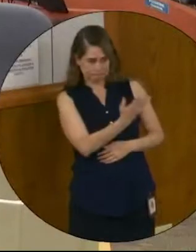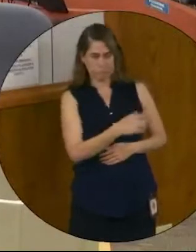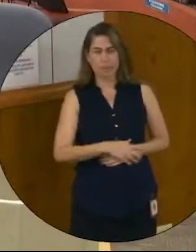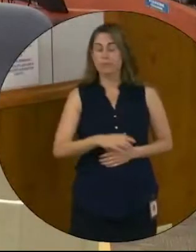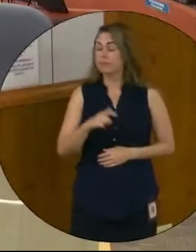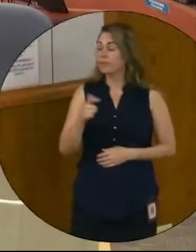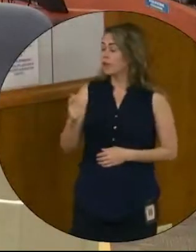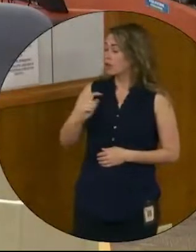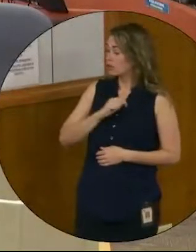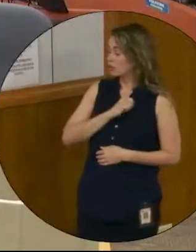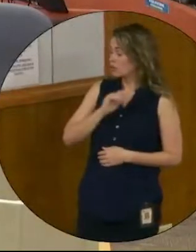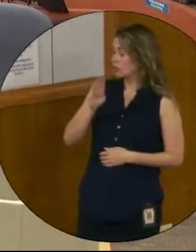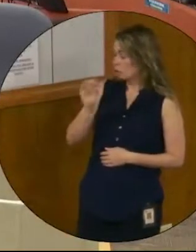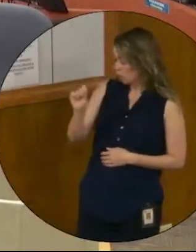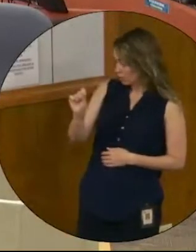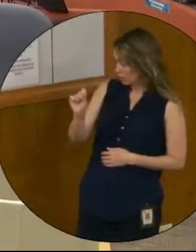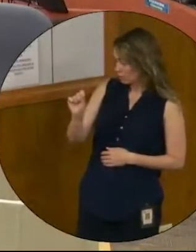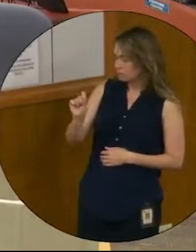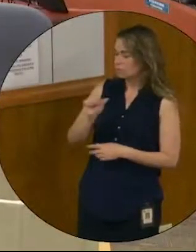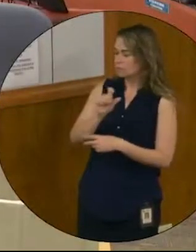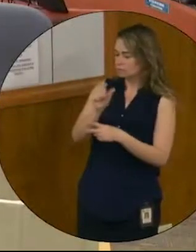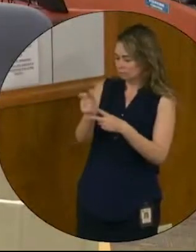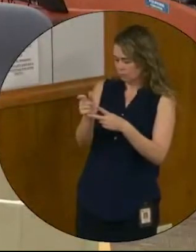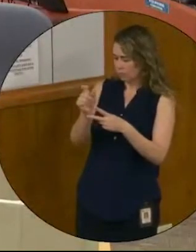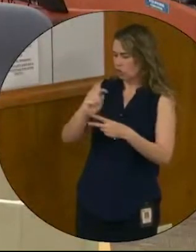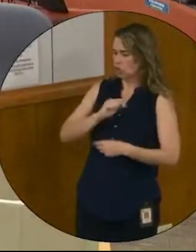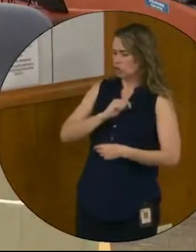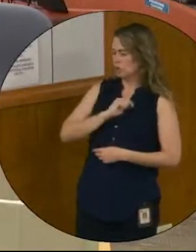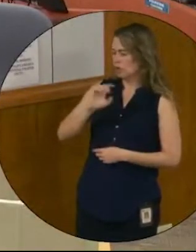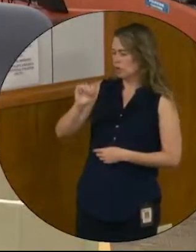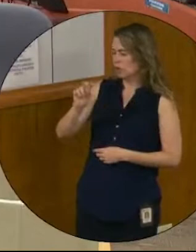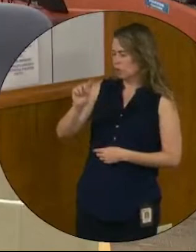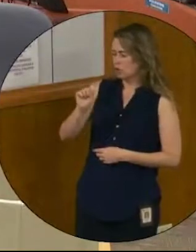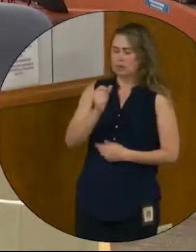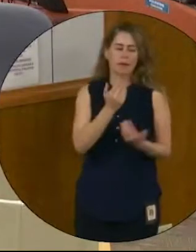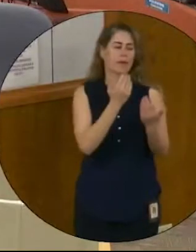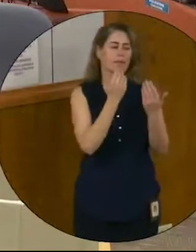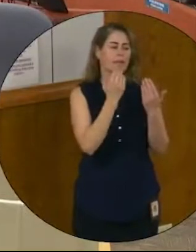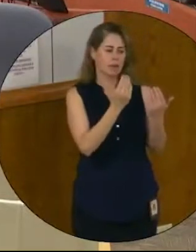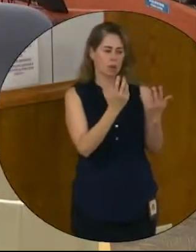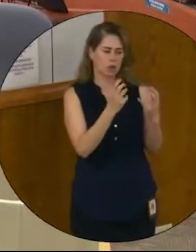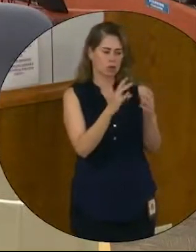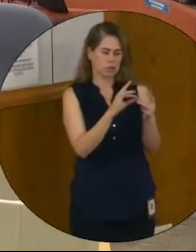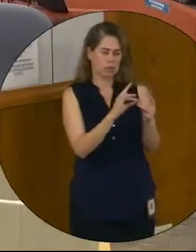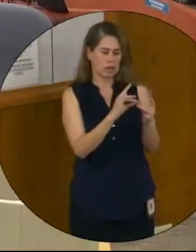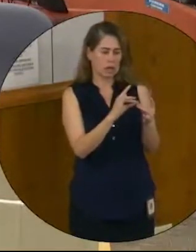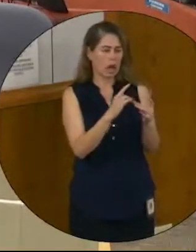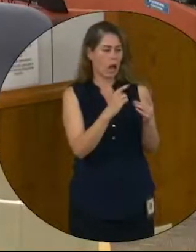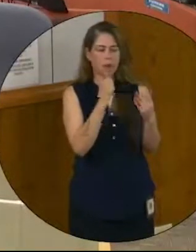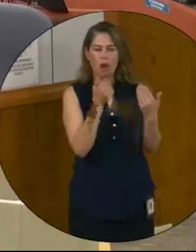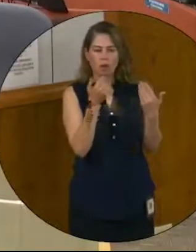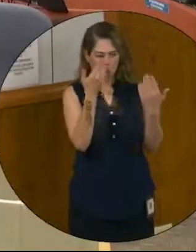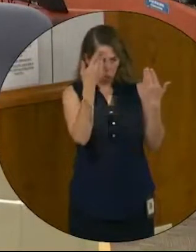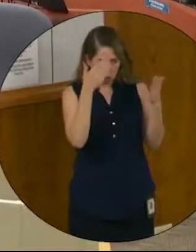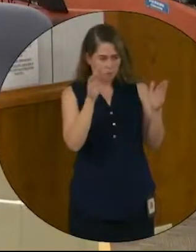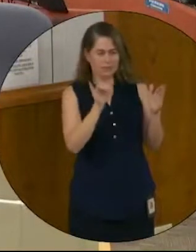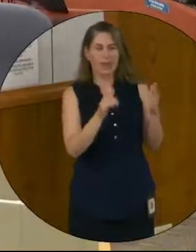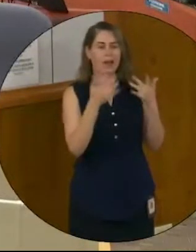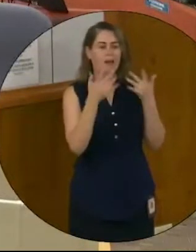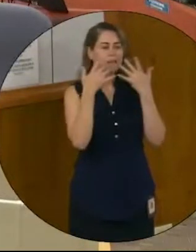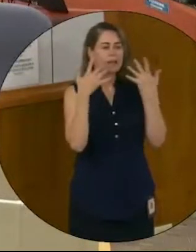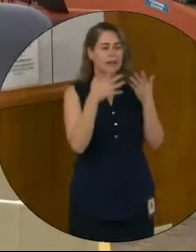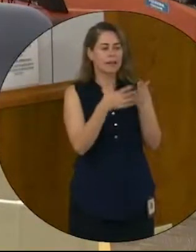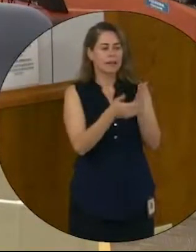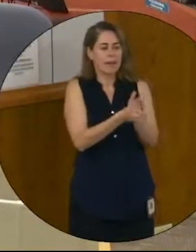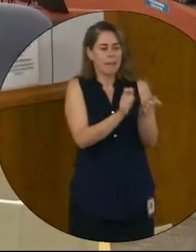Trustee Brooks, and then Trustee Cavazos. Thank you. I just wanted to state that I would not be open to the friendly amendment offered. I think in